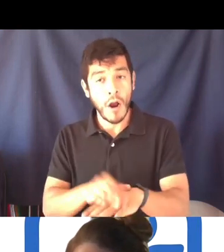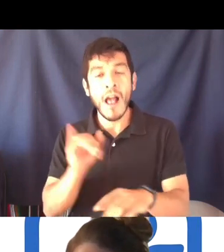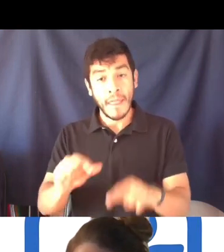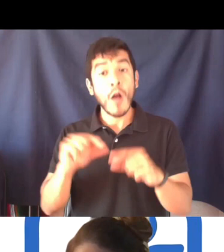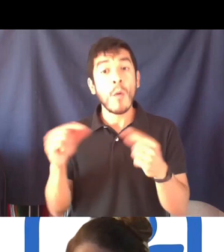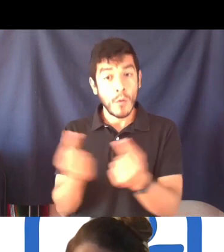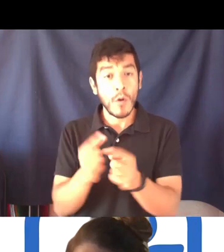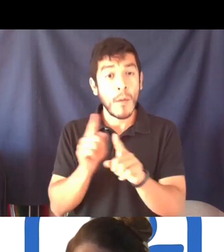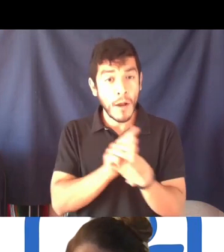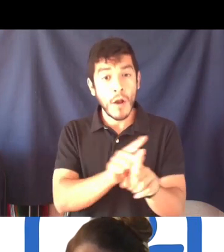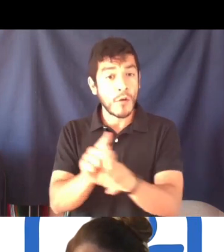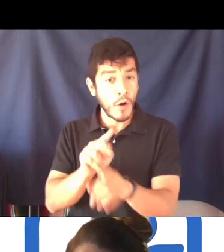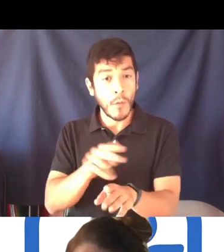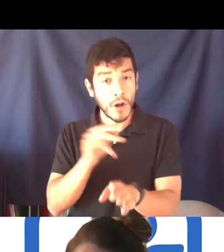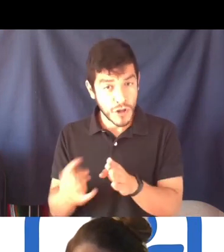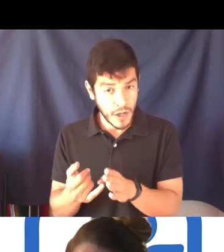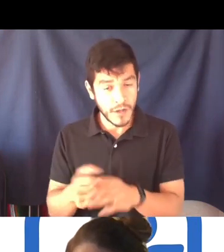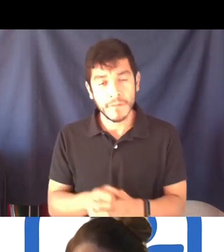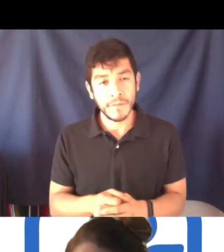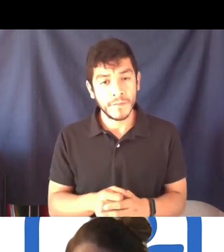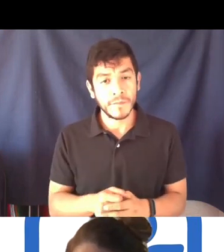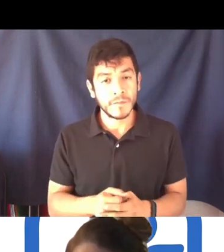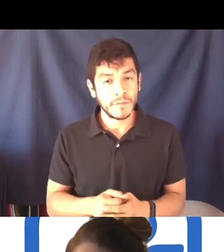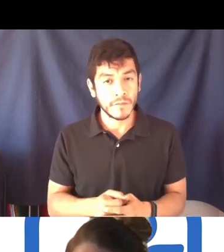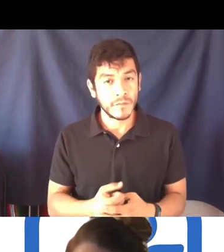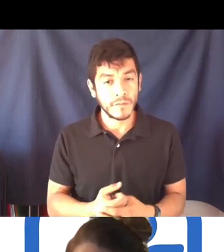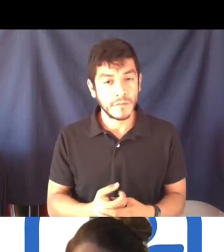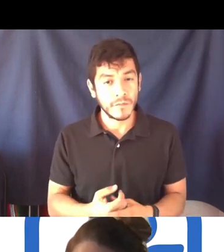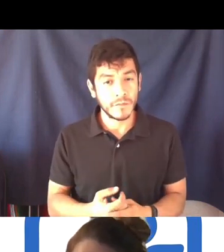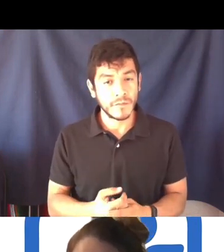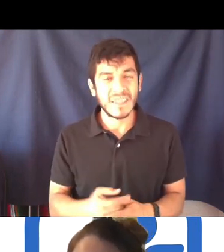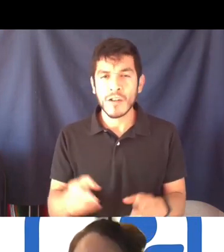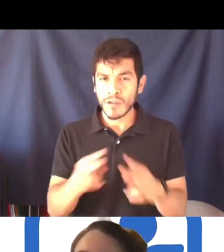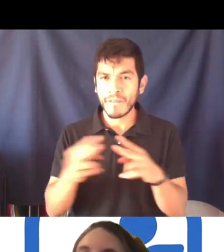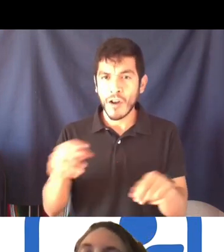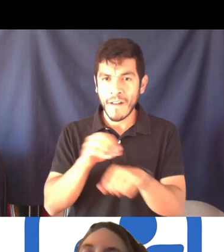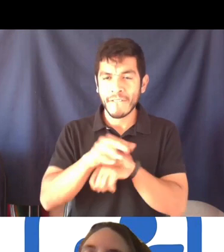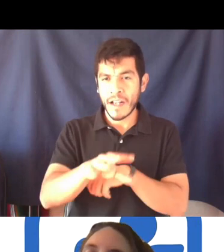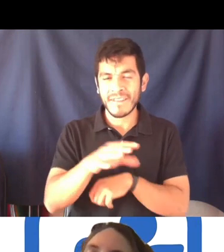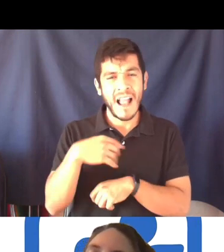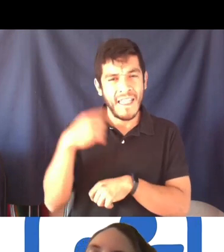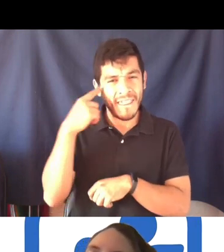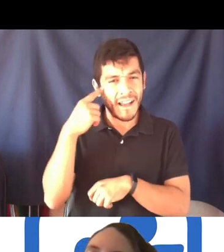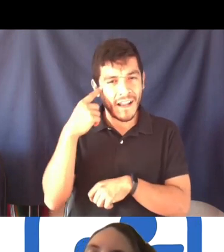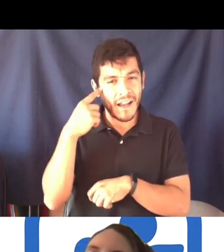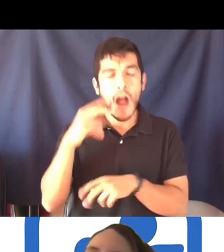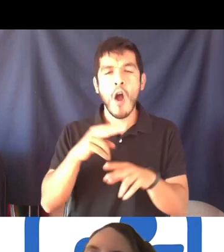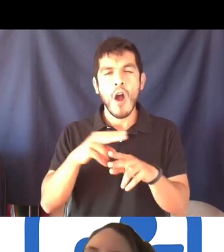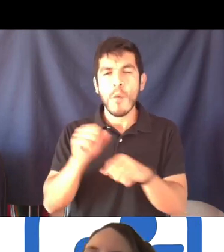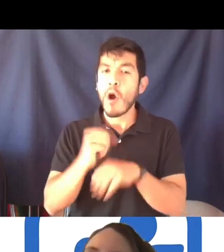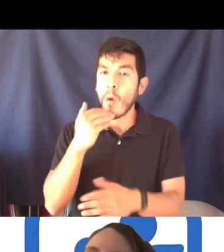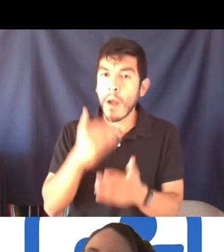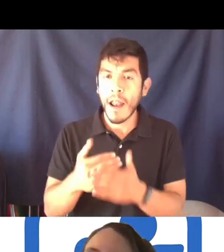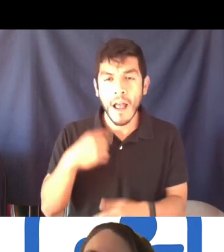mentoring project, a group peer mentoring project, and it was very effective, I think, and we had a lot of fun doing it. It